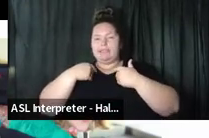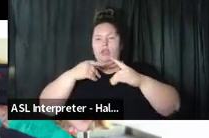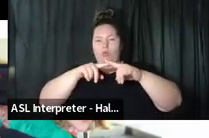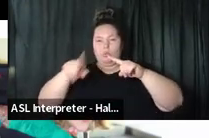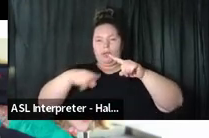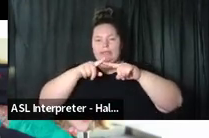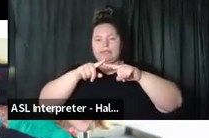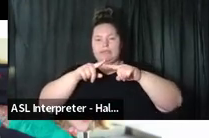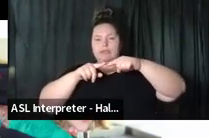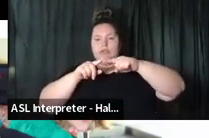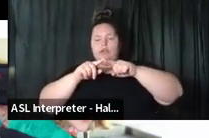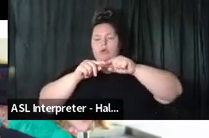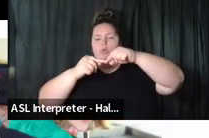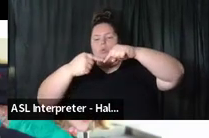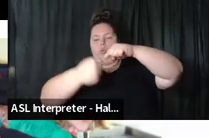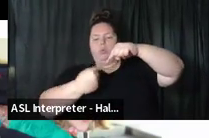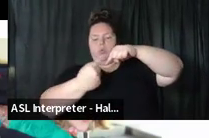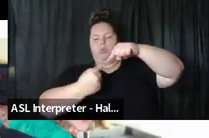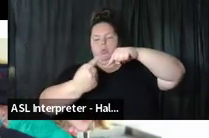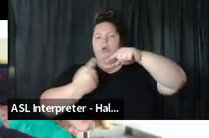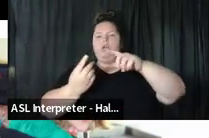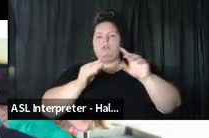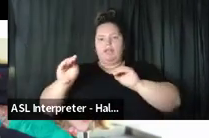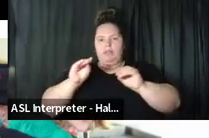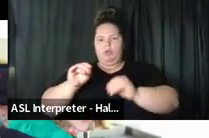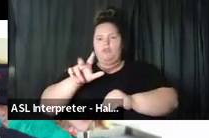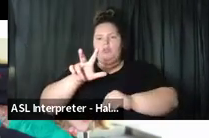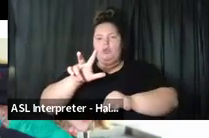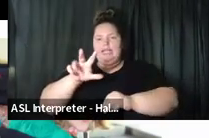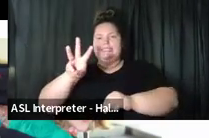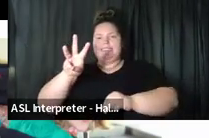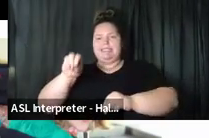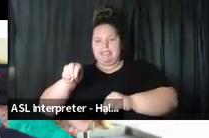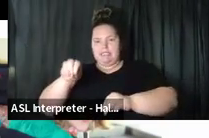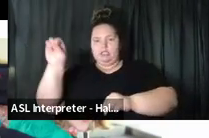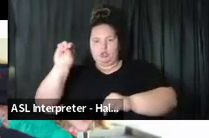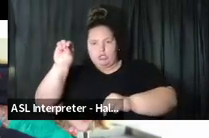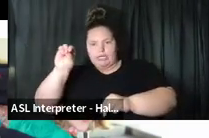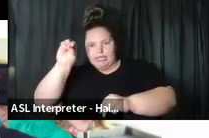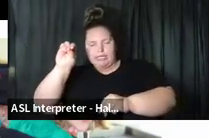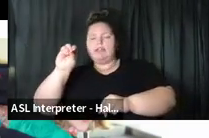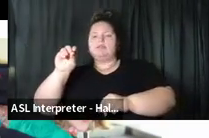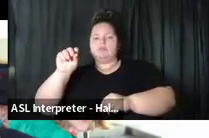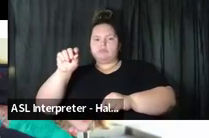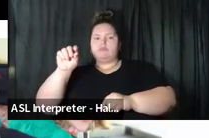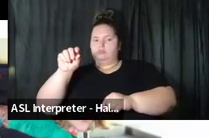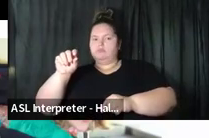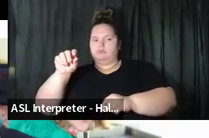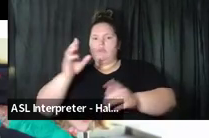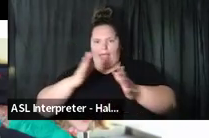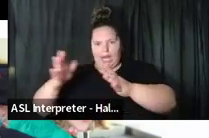move through. They move in 360 degree movement patterns.